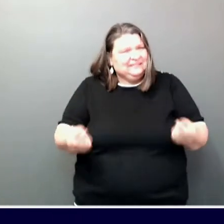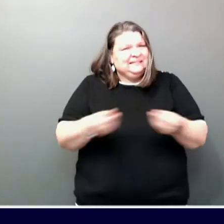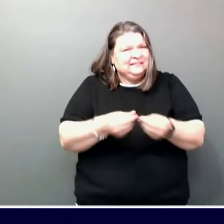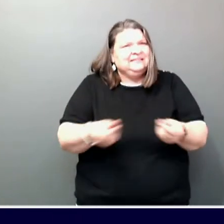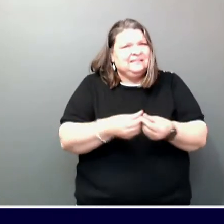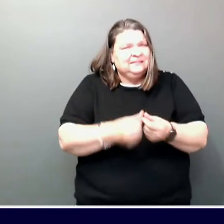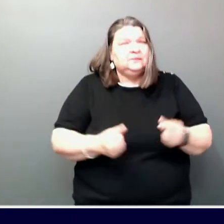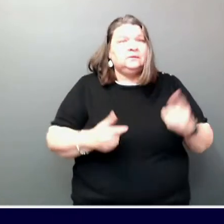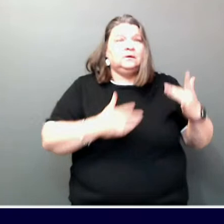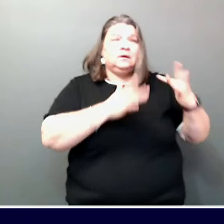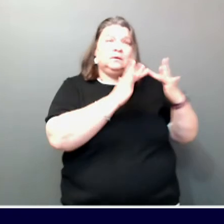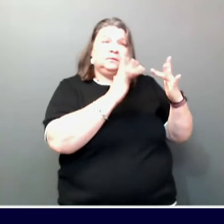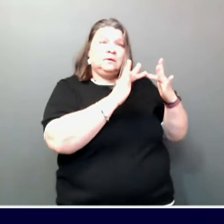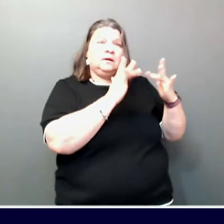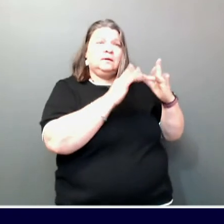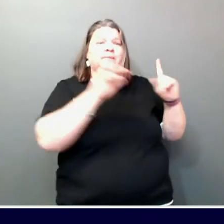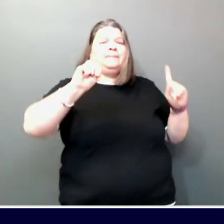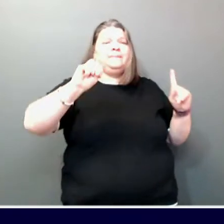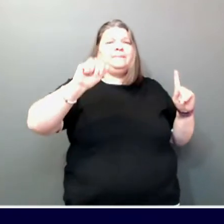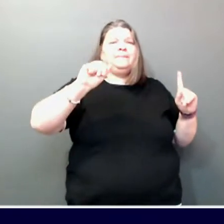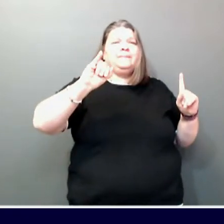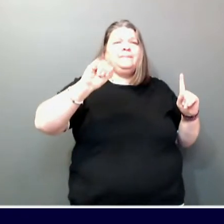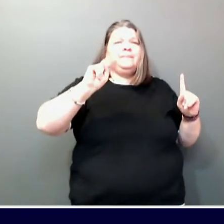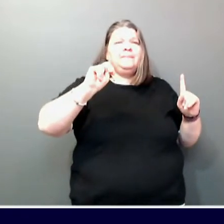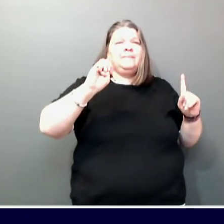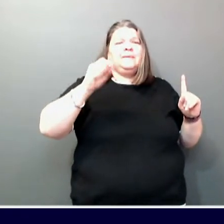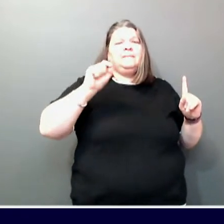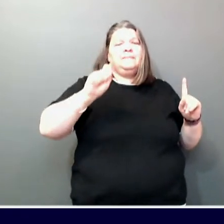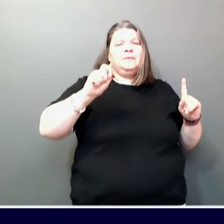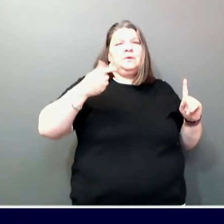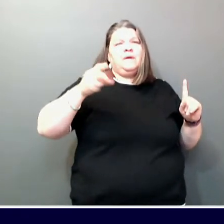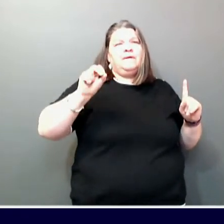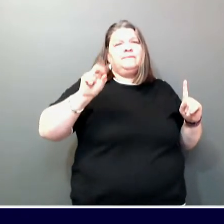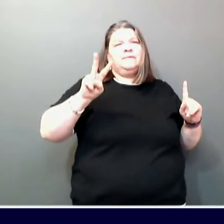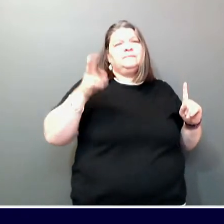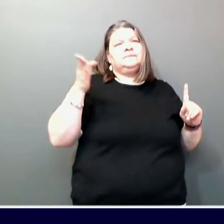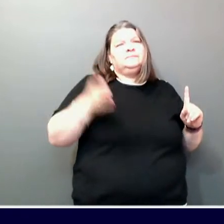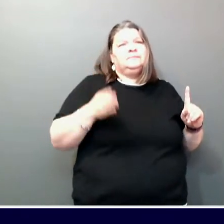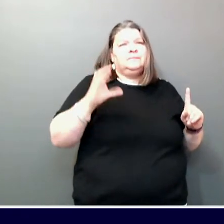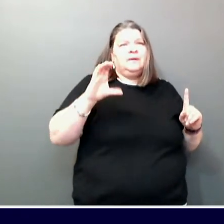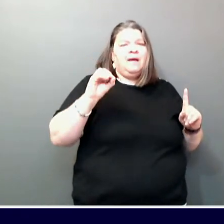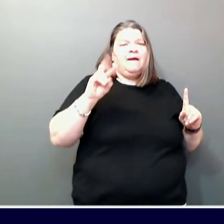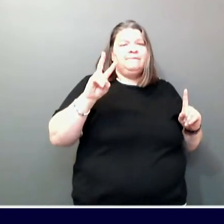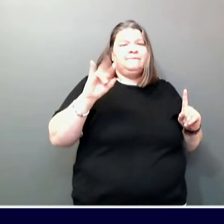maine.gov/COVID-19 to learn more about COVID-19 therapeutics.